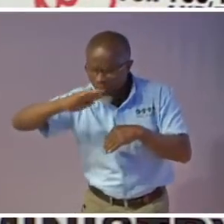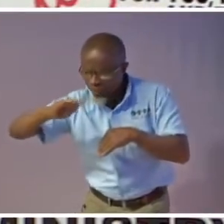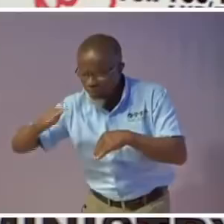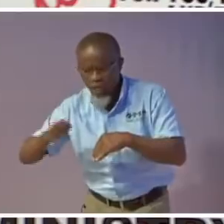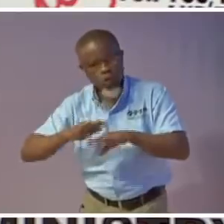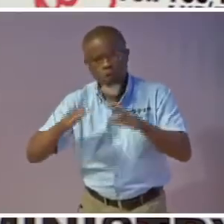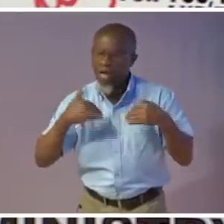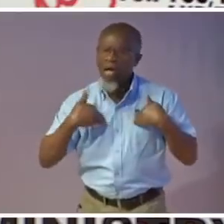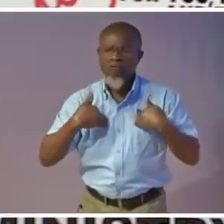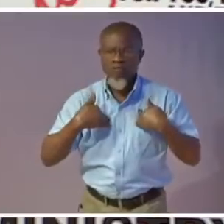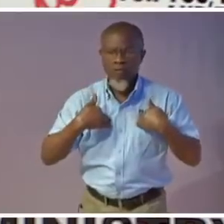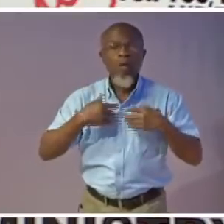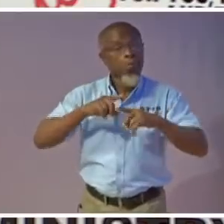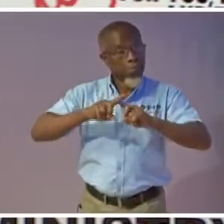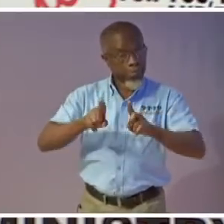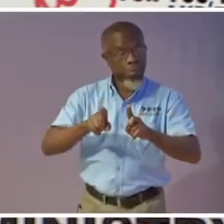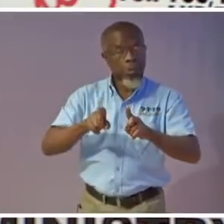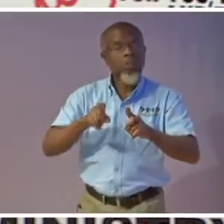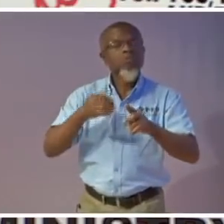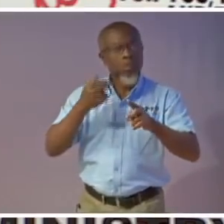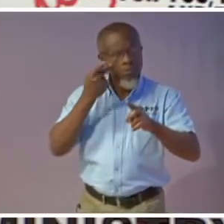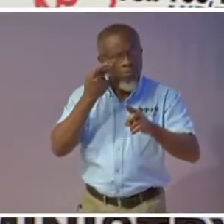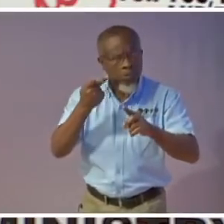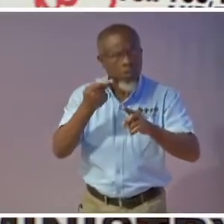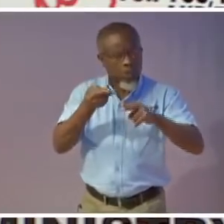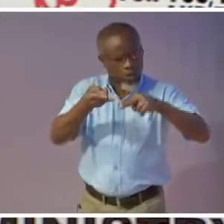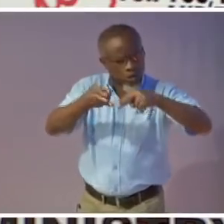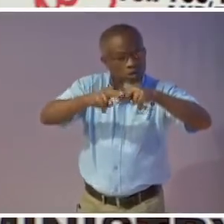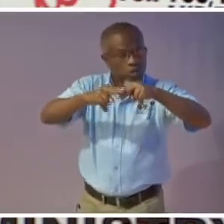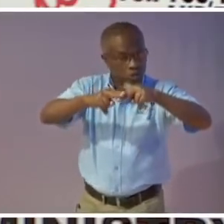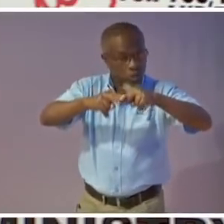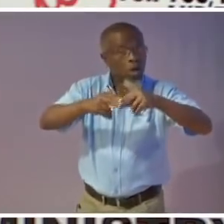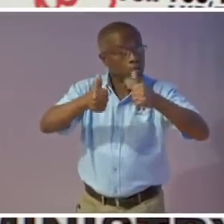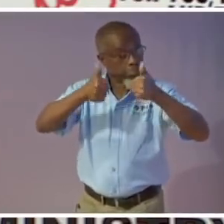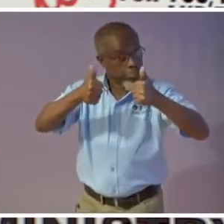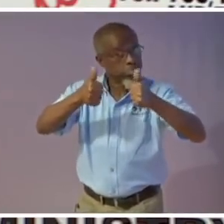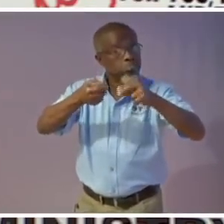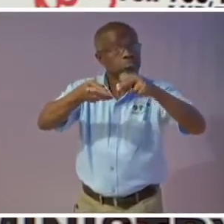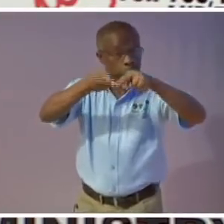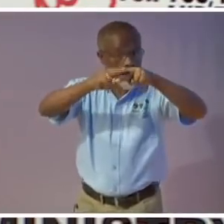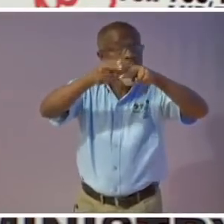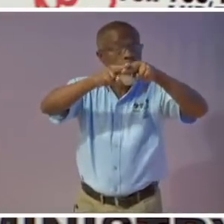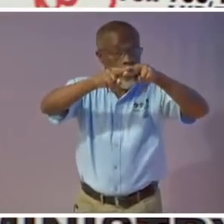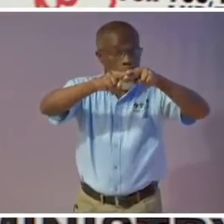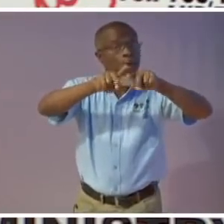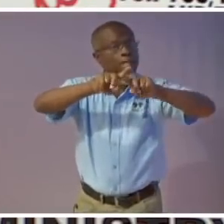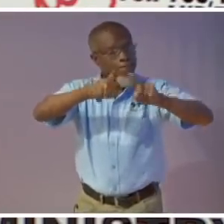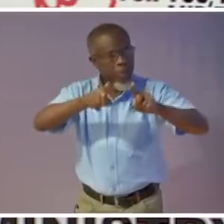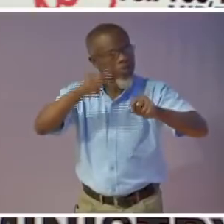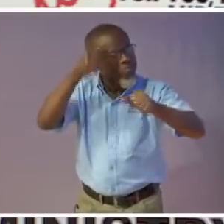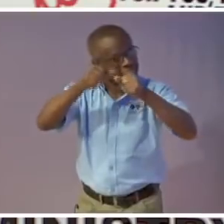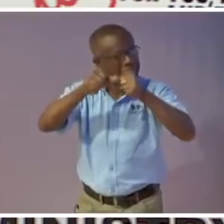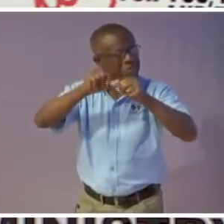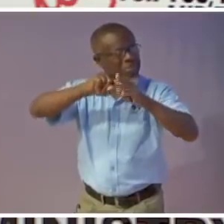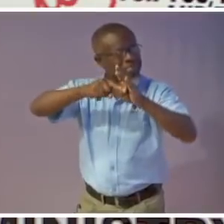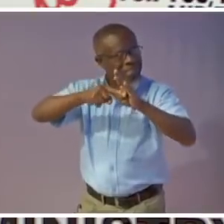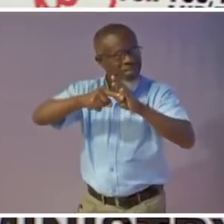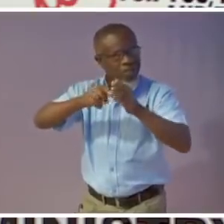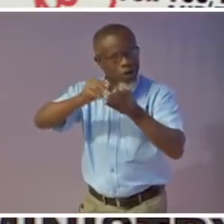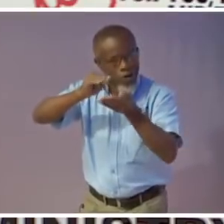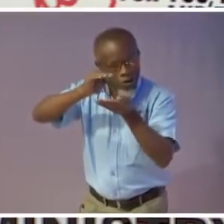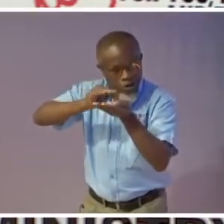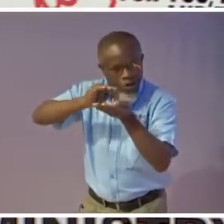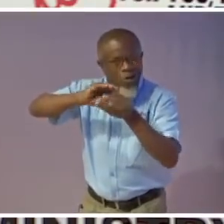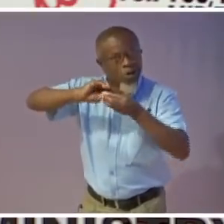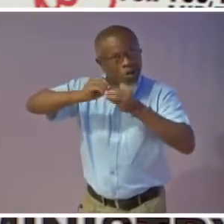whatever. There has been an increase, a significant increase, but a significant increase from a low number. So I'm